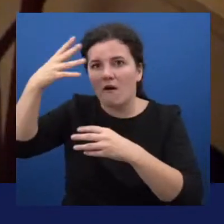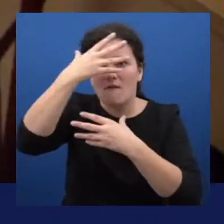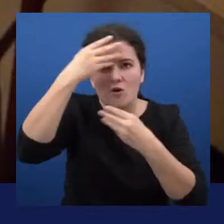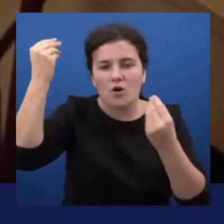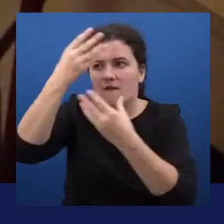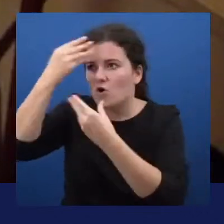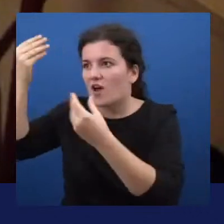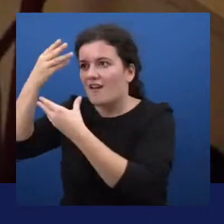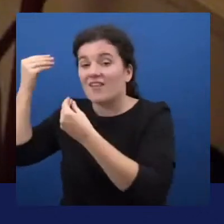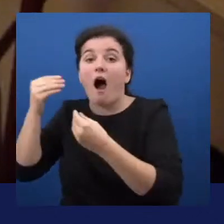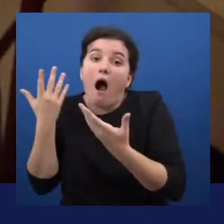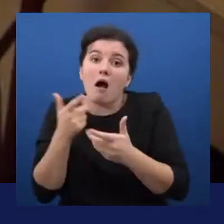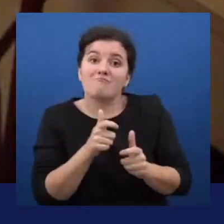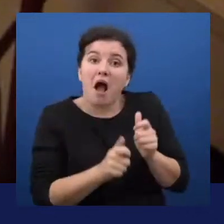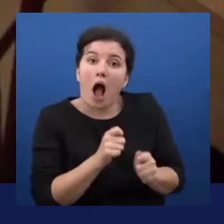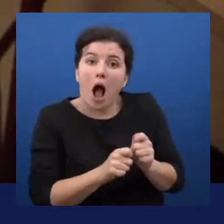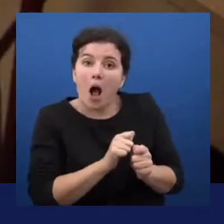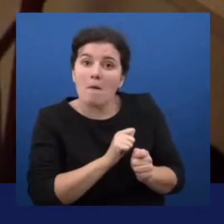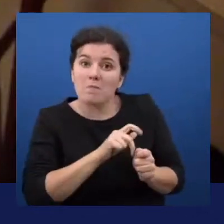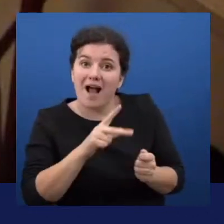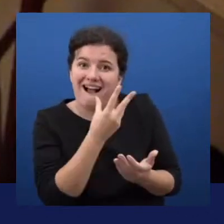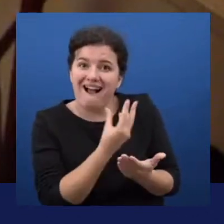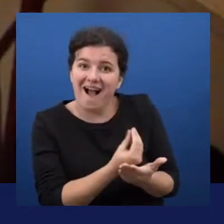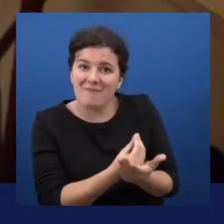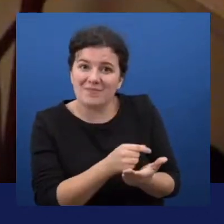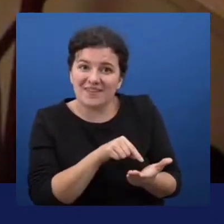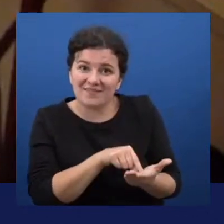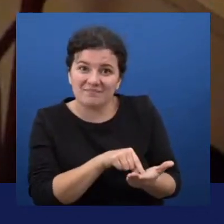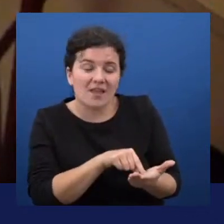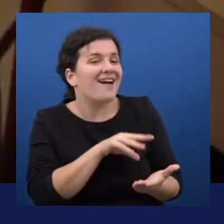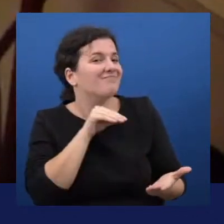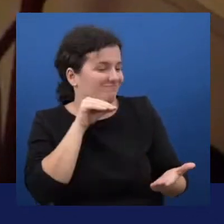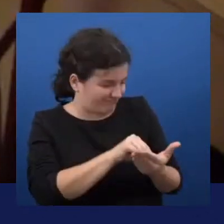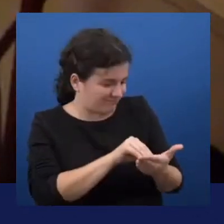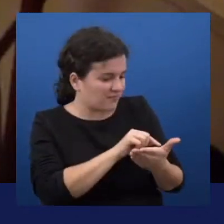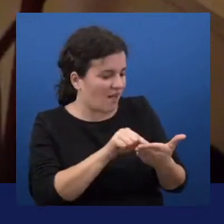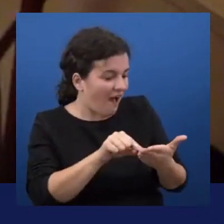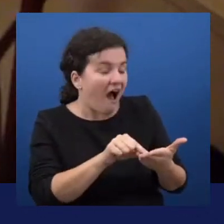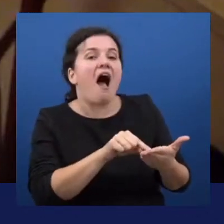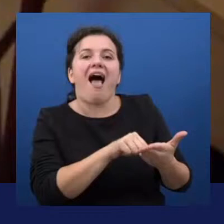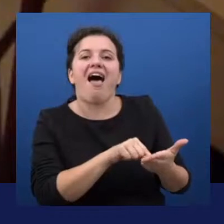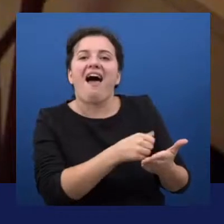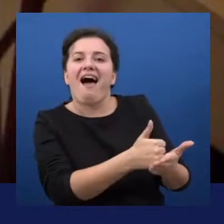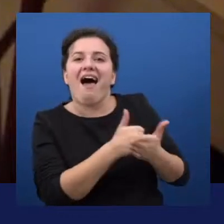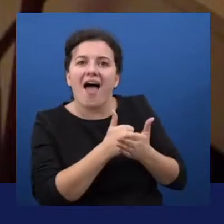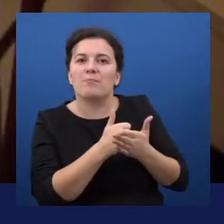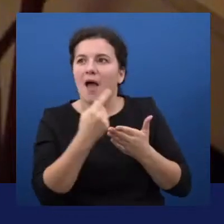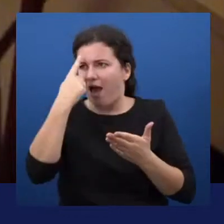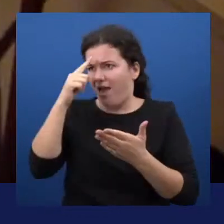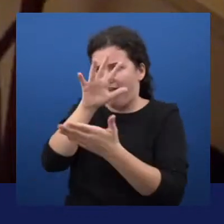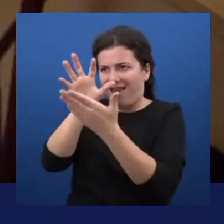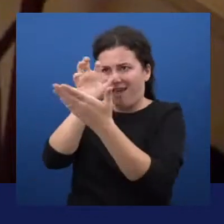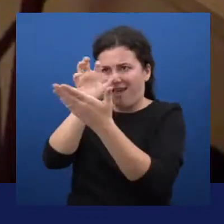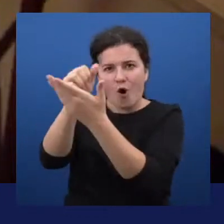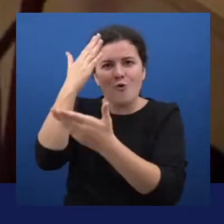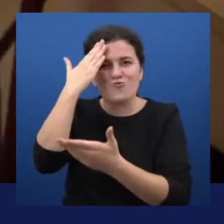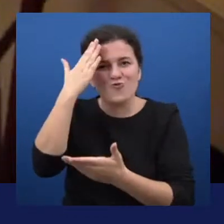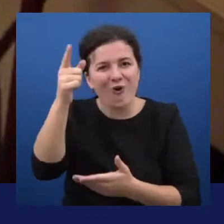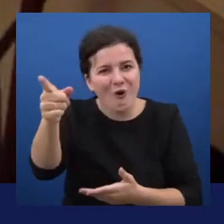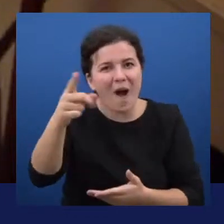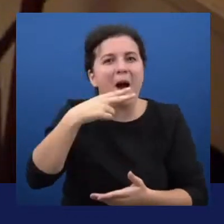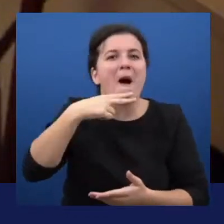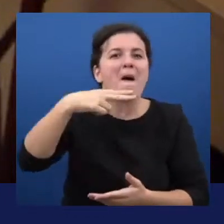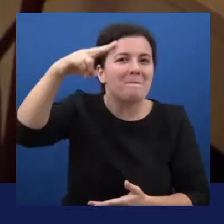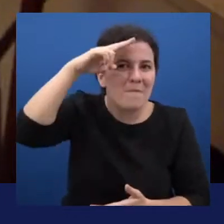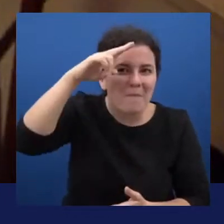help a person recognize his own family members. And of course, you need all the consent from everyone, but